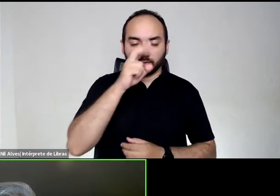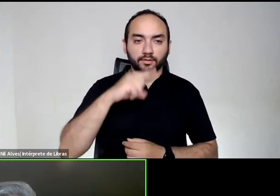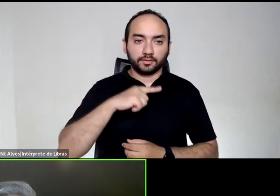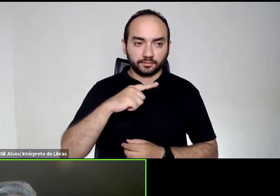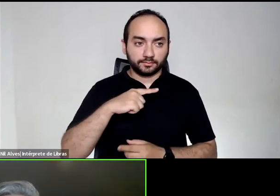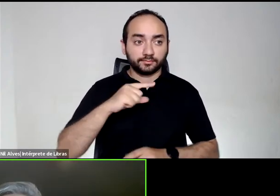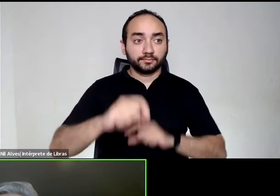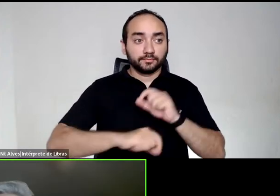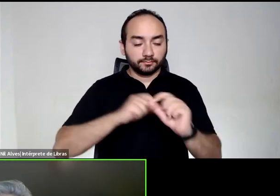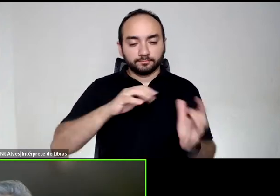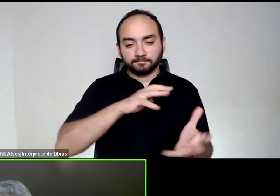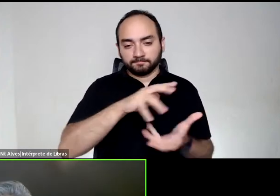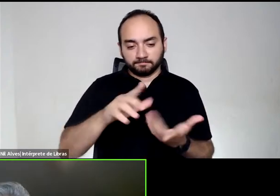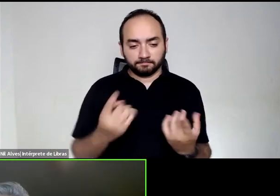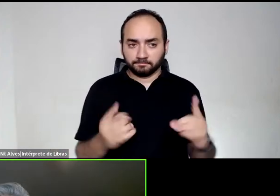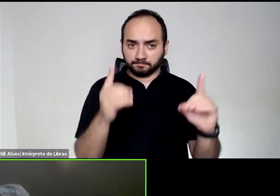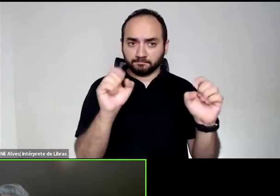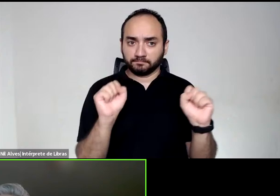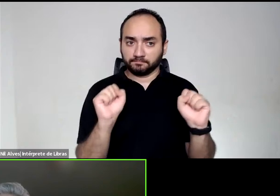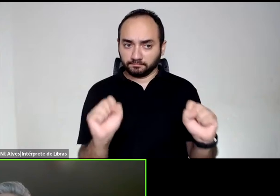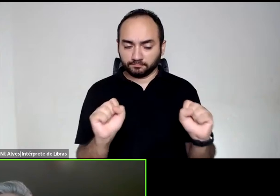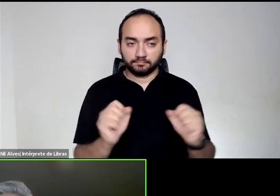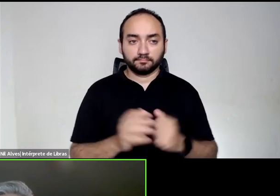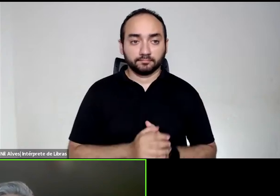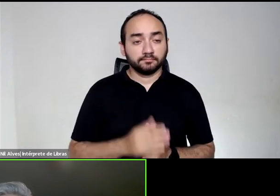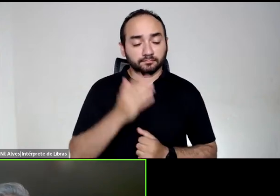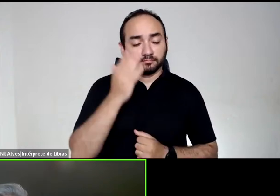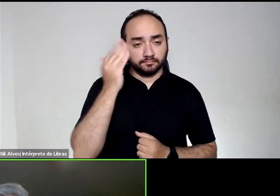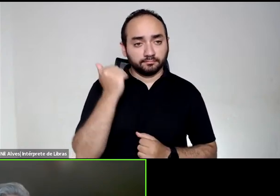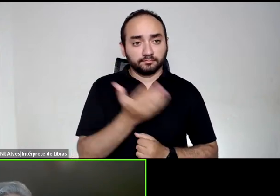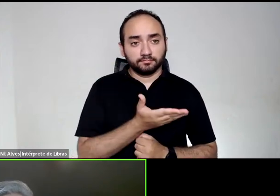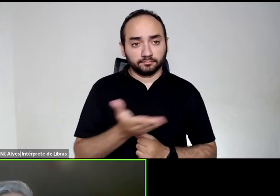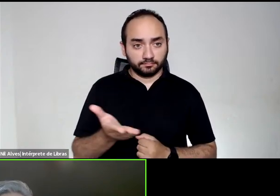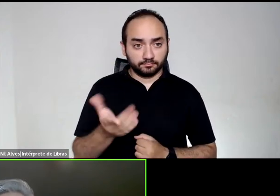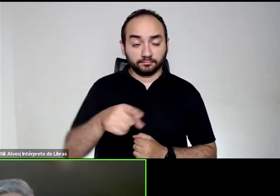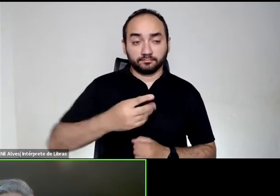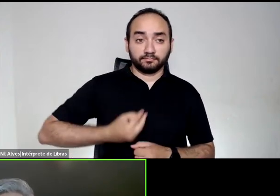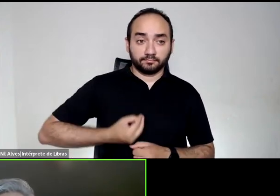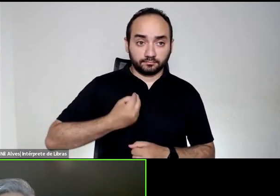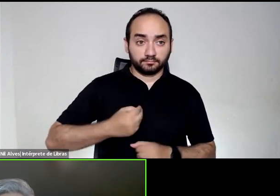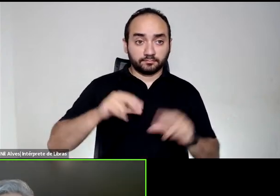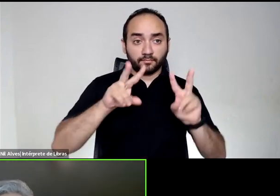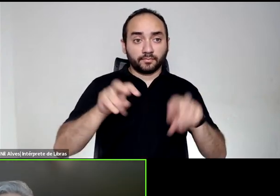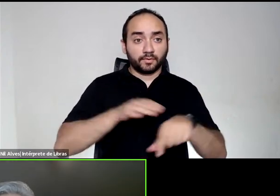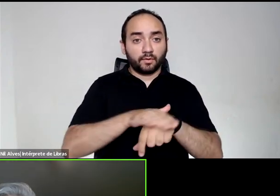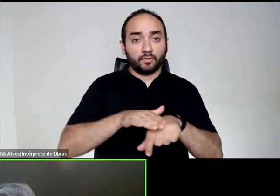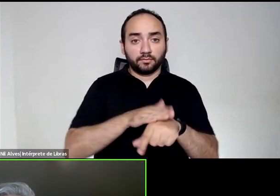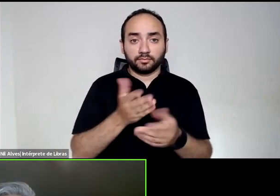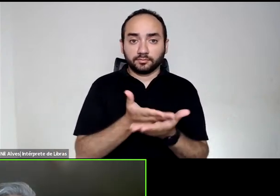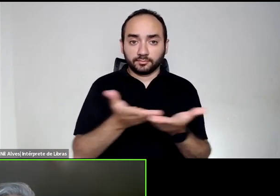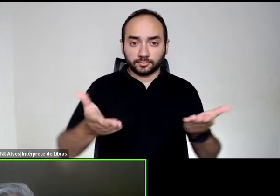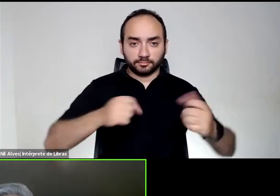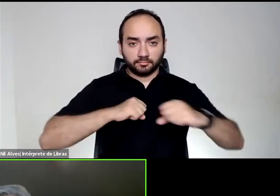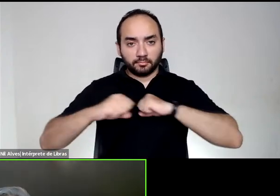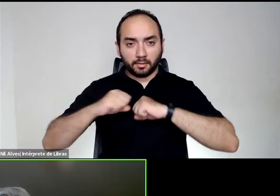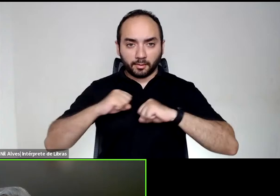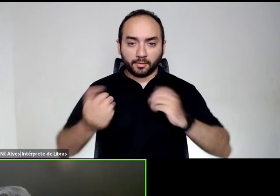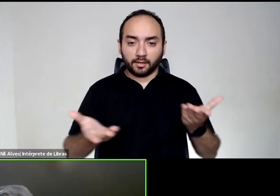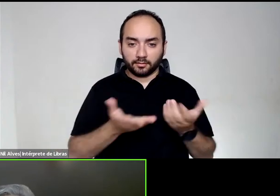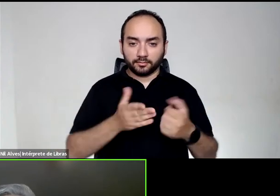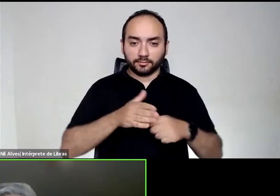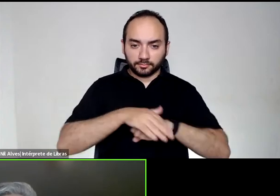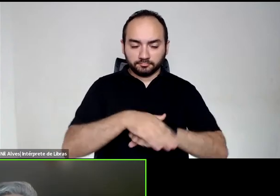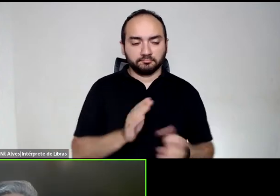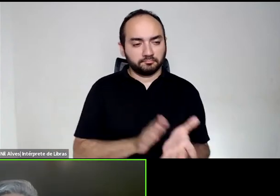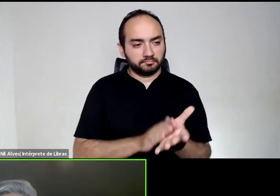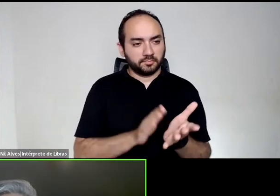And I know that you are pressing into those conversations and those debates this evening. So congratulations for all